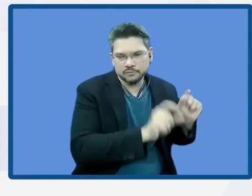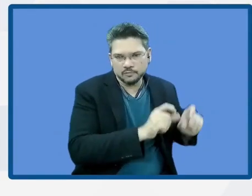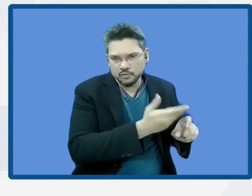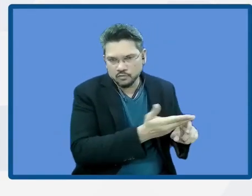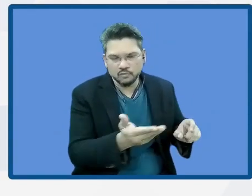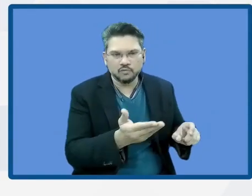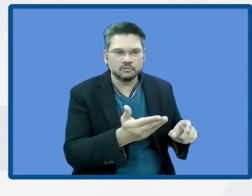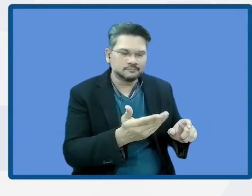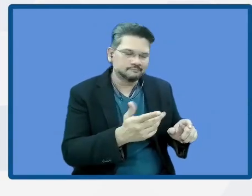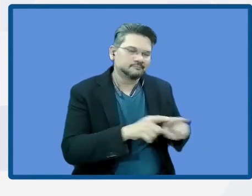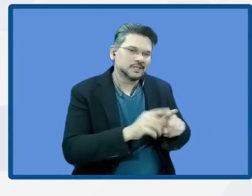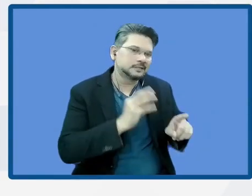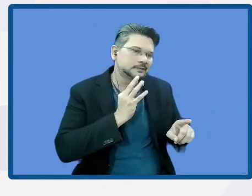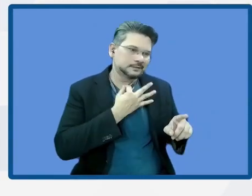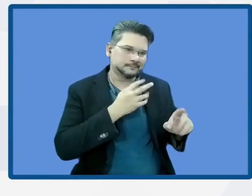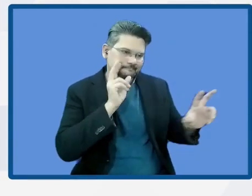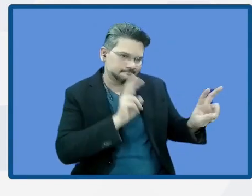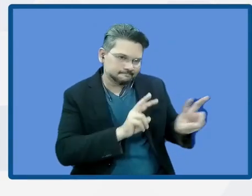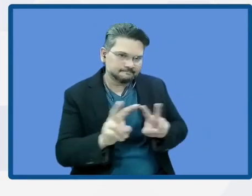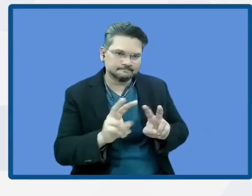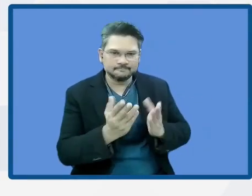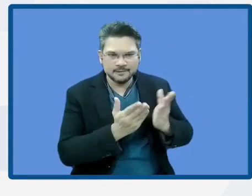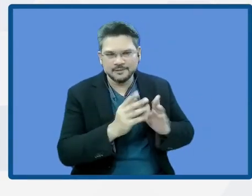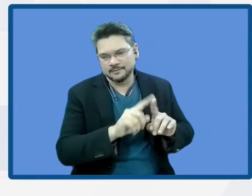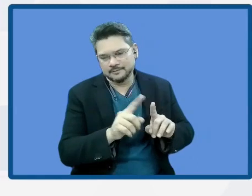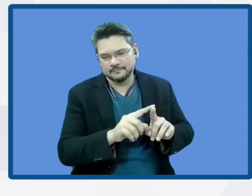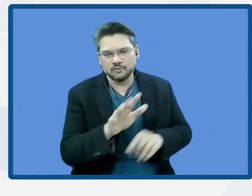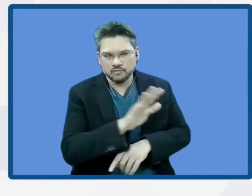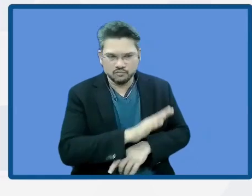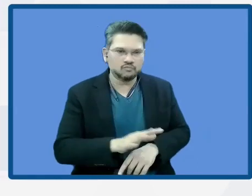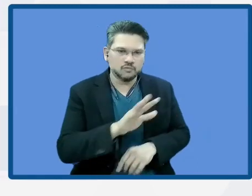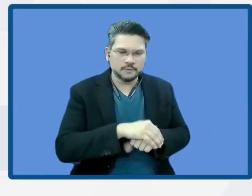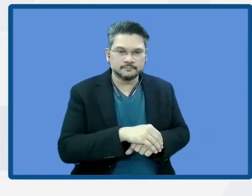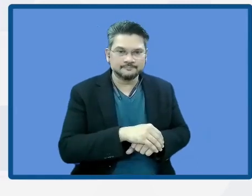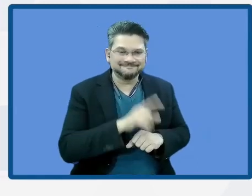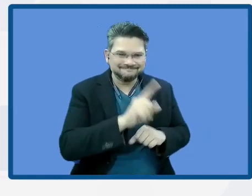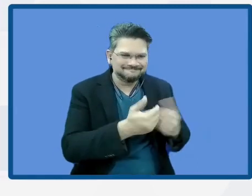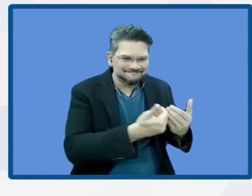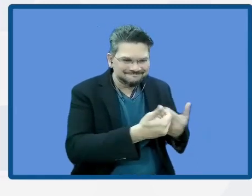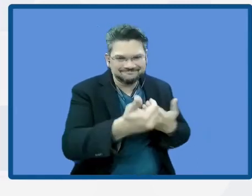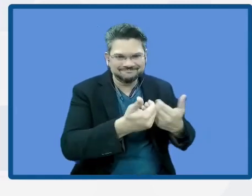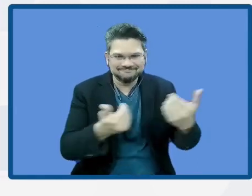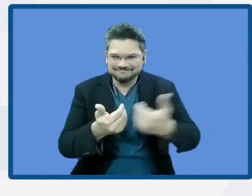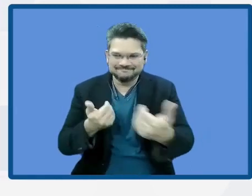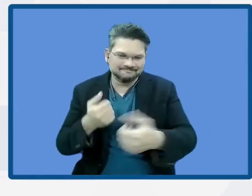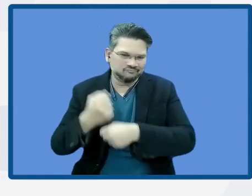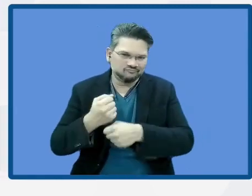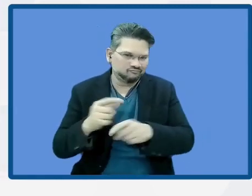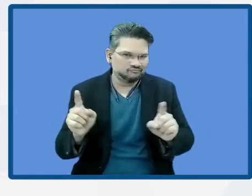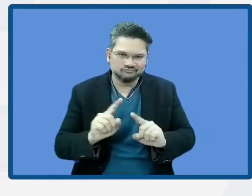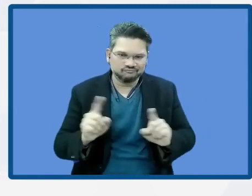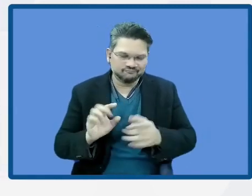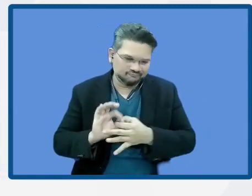are convinced that we need to break silos between disaster risk reduction and climate change and